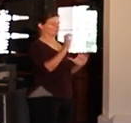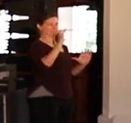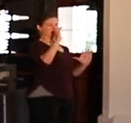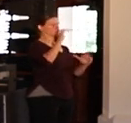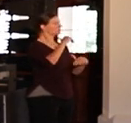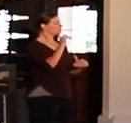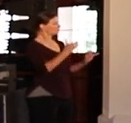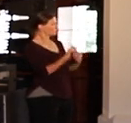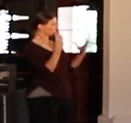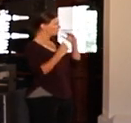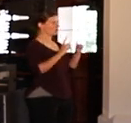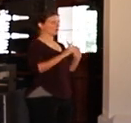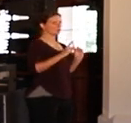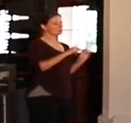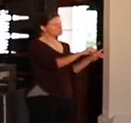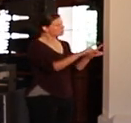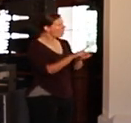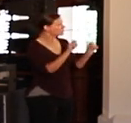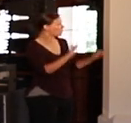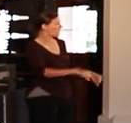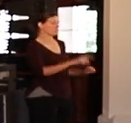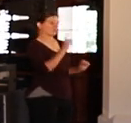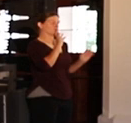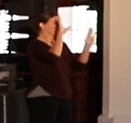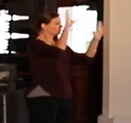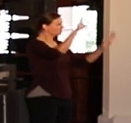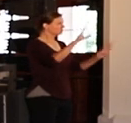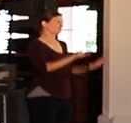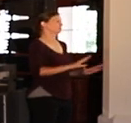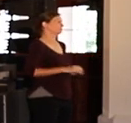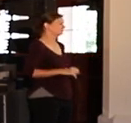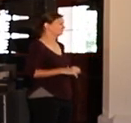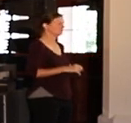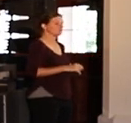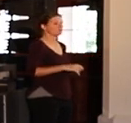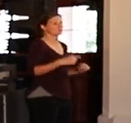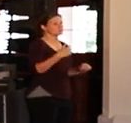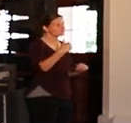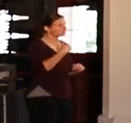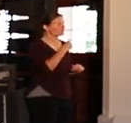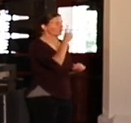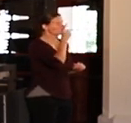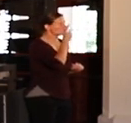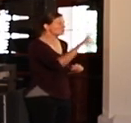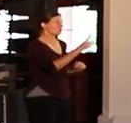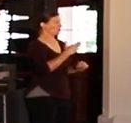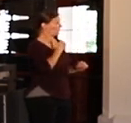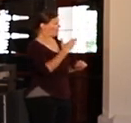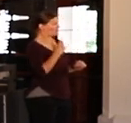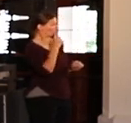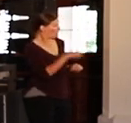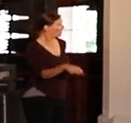strange, but it also could be absolutely amazing. I am so grateful to